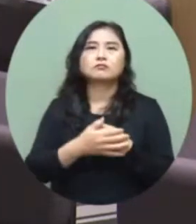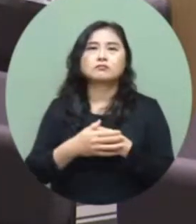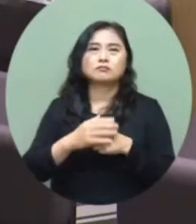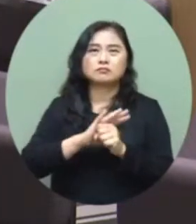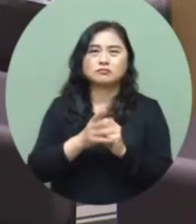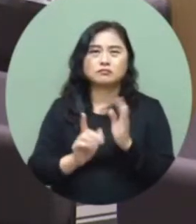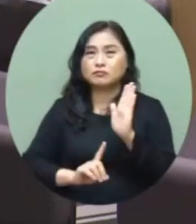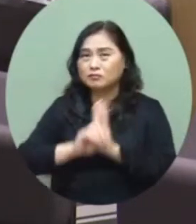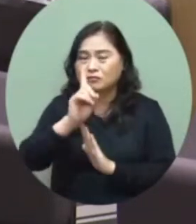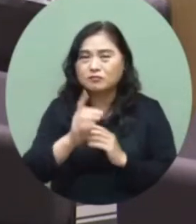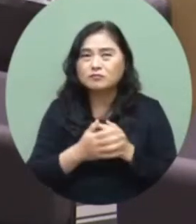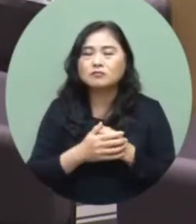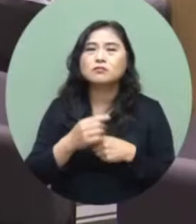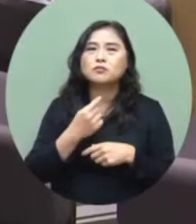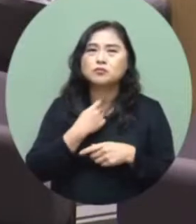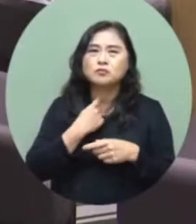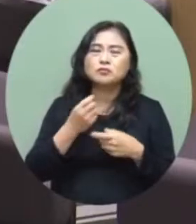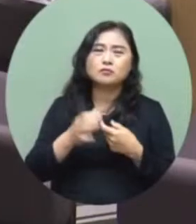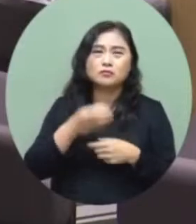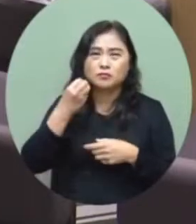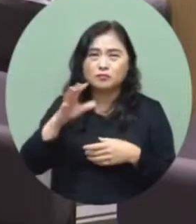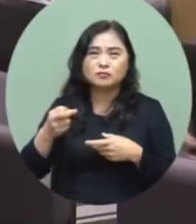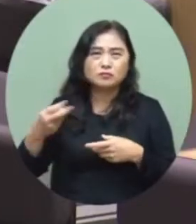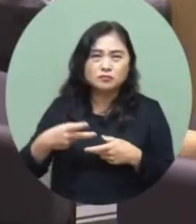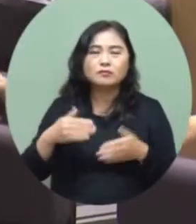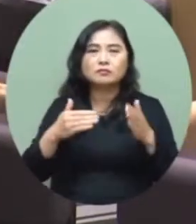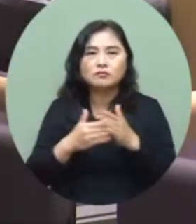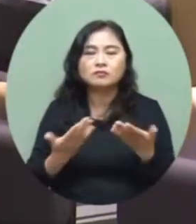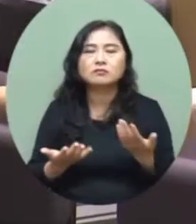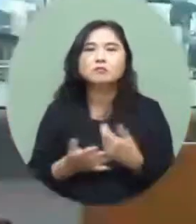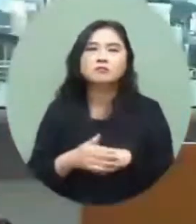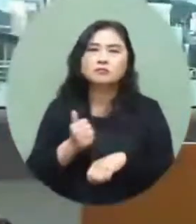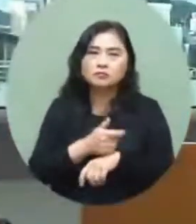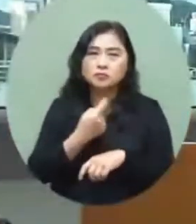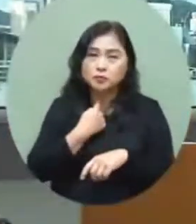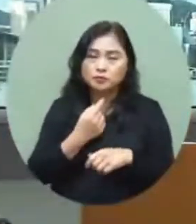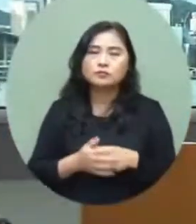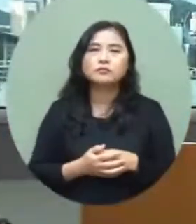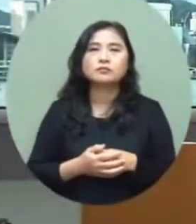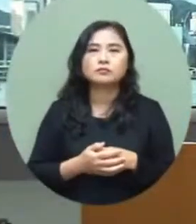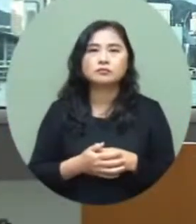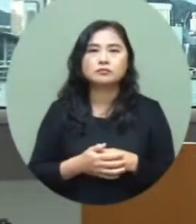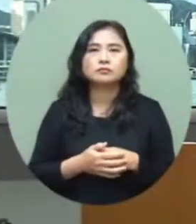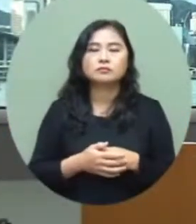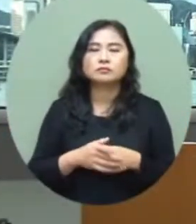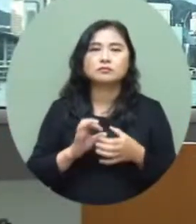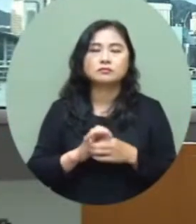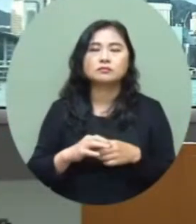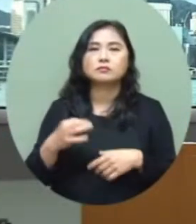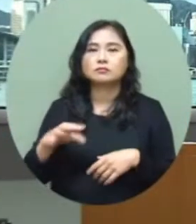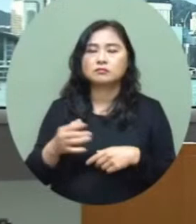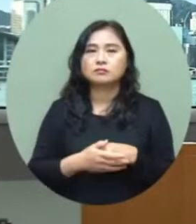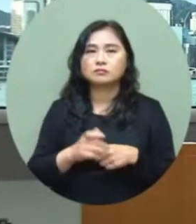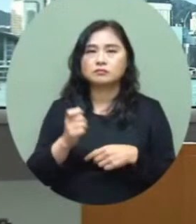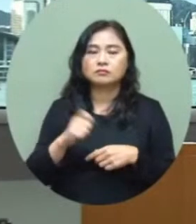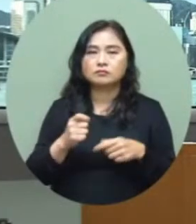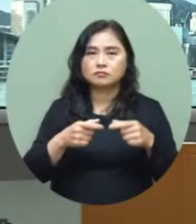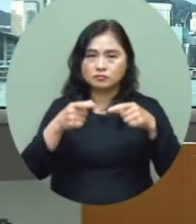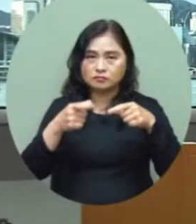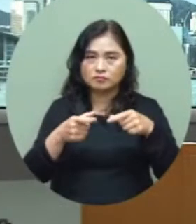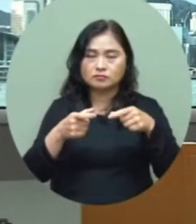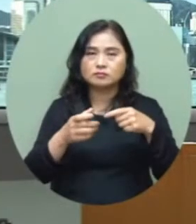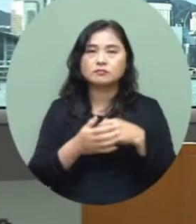a sudden research of cases, will you be halting those relaxation and